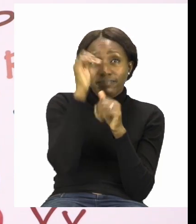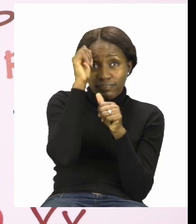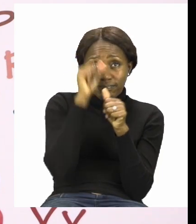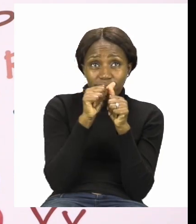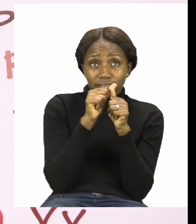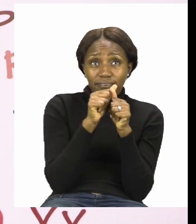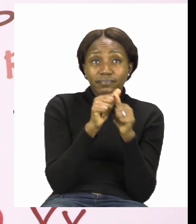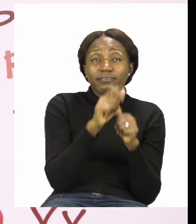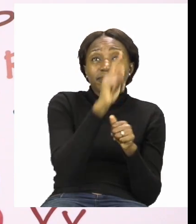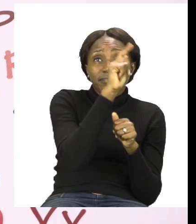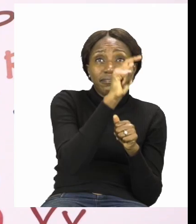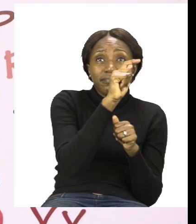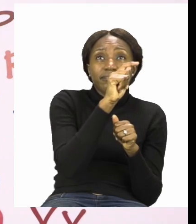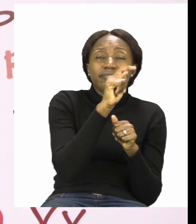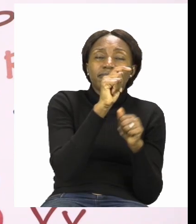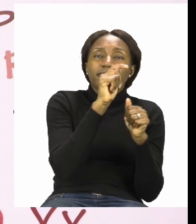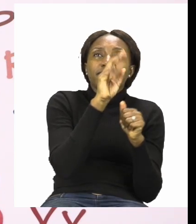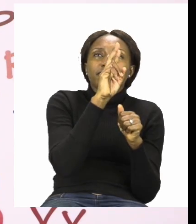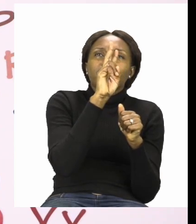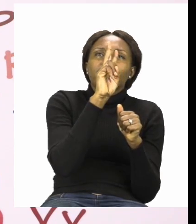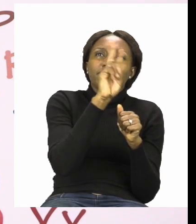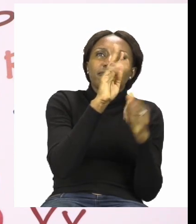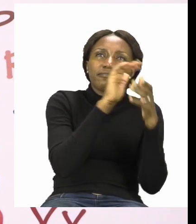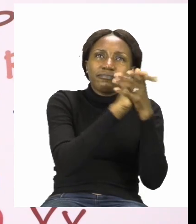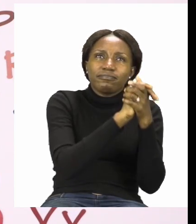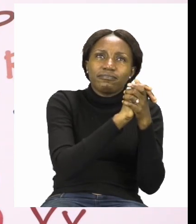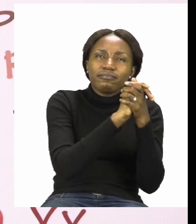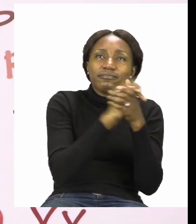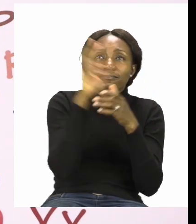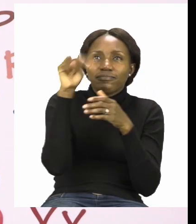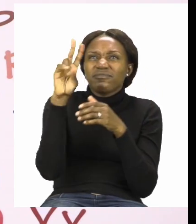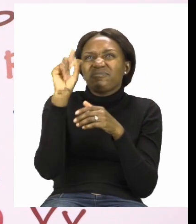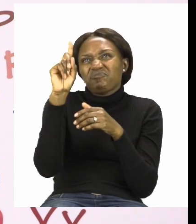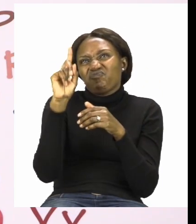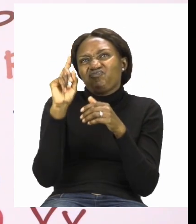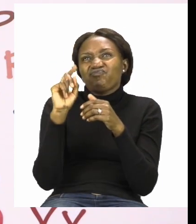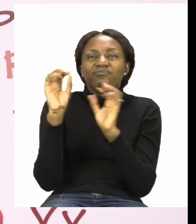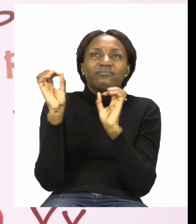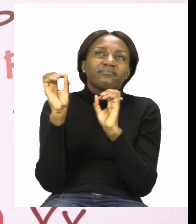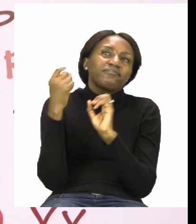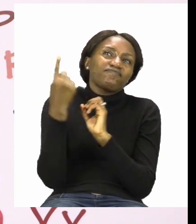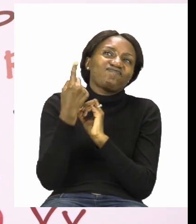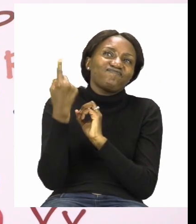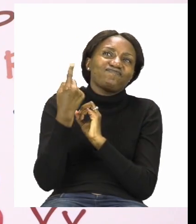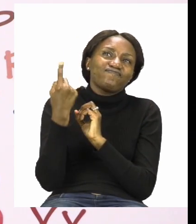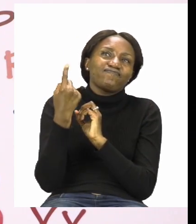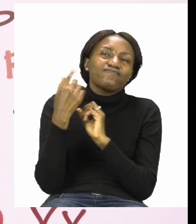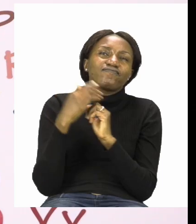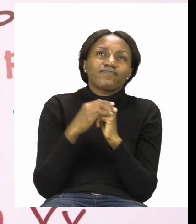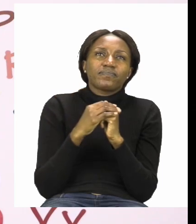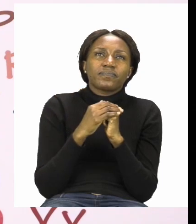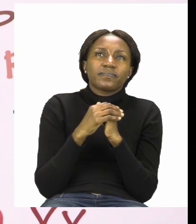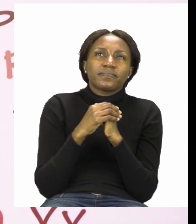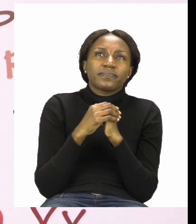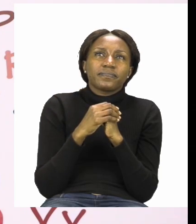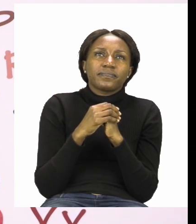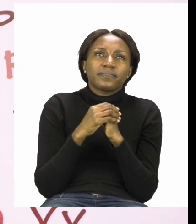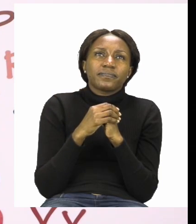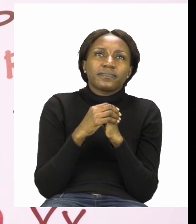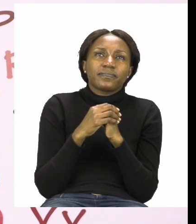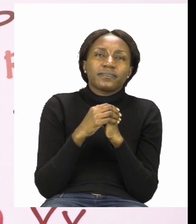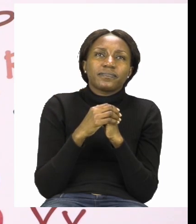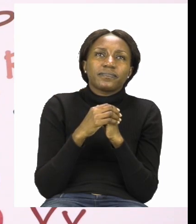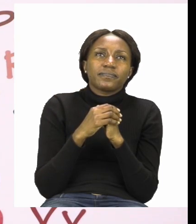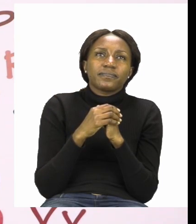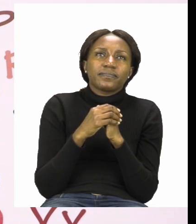to have 2 friends. So if there's only one there, you need to put a 0 for the other friend. And then, when you're counting, use